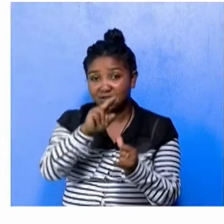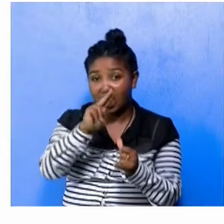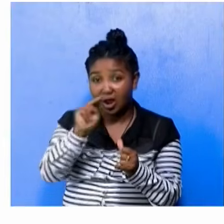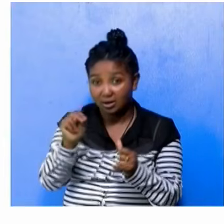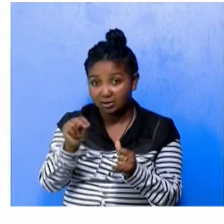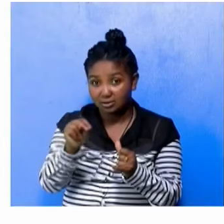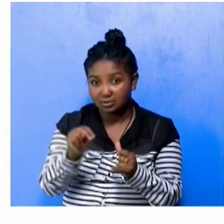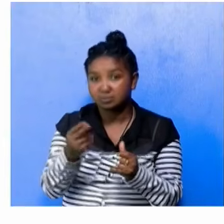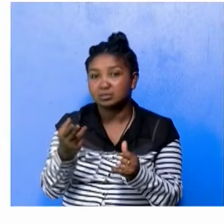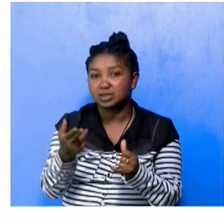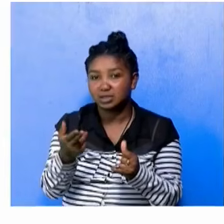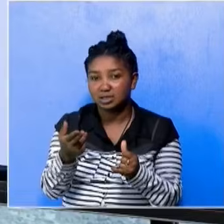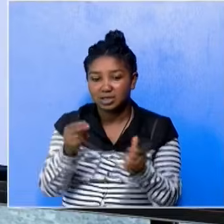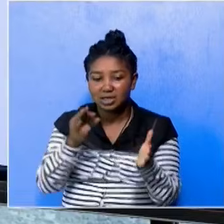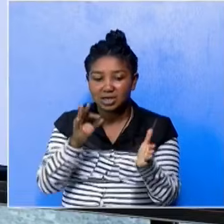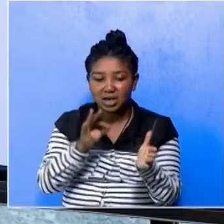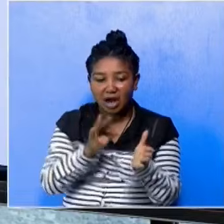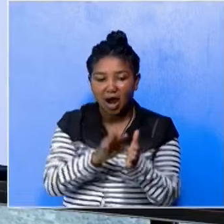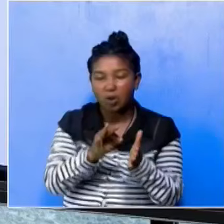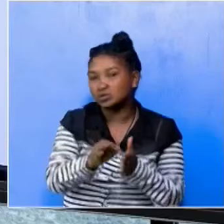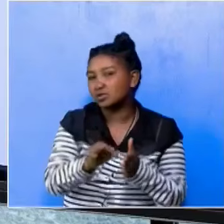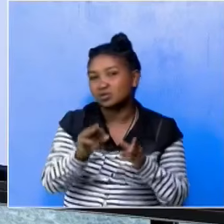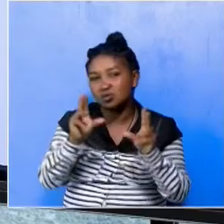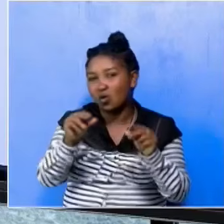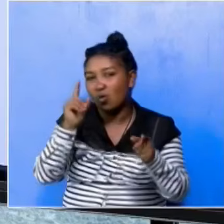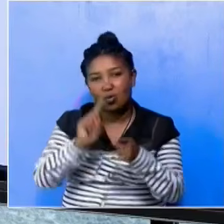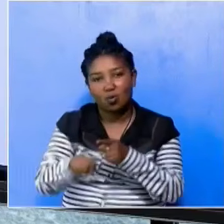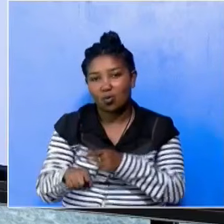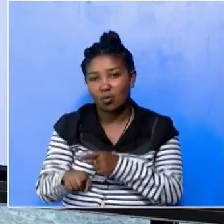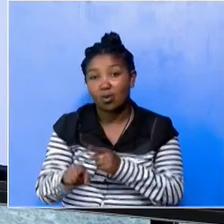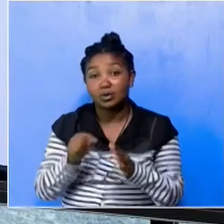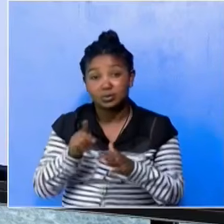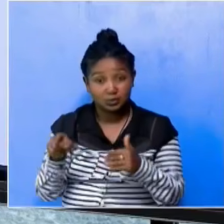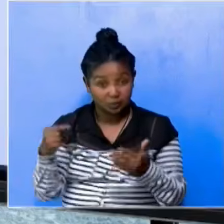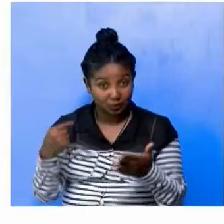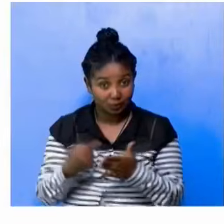Not countable. We cannot count. So,